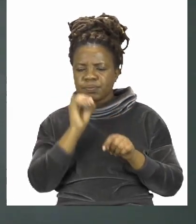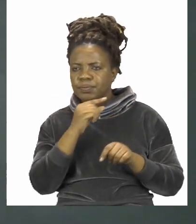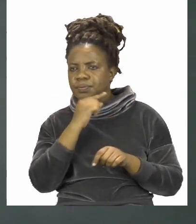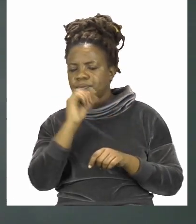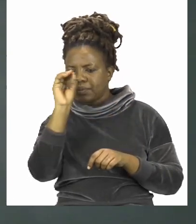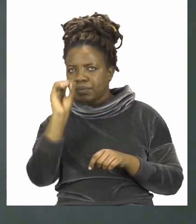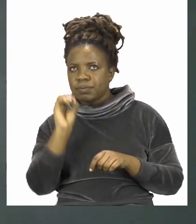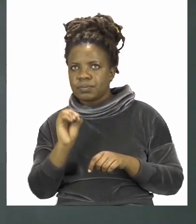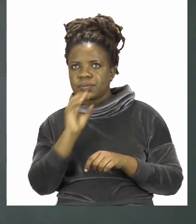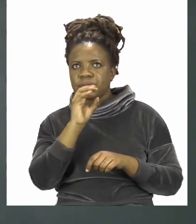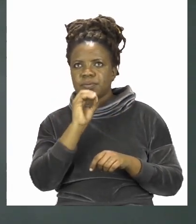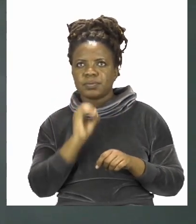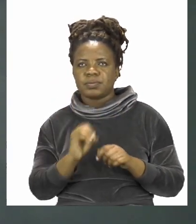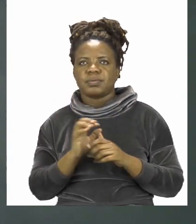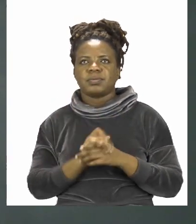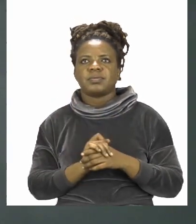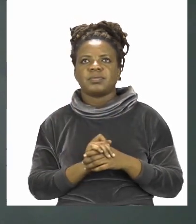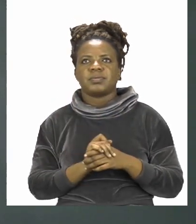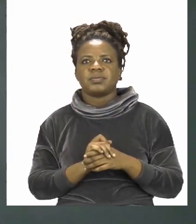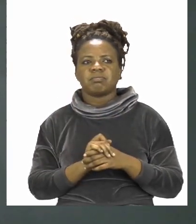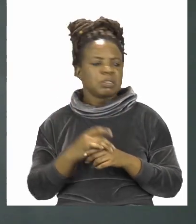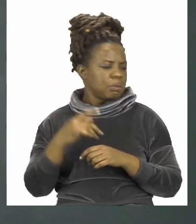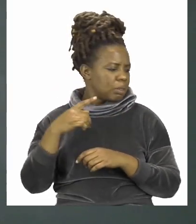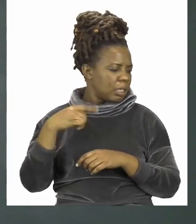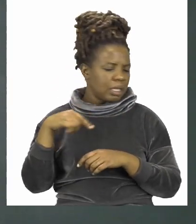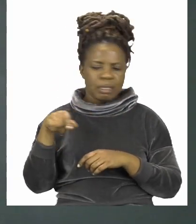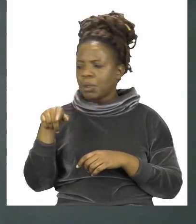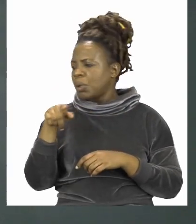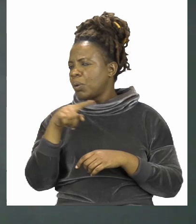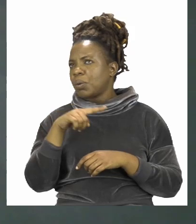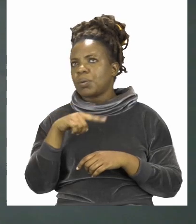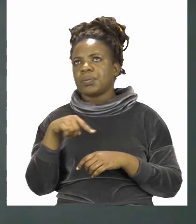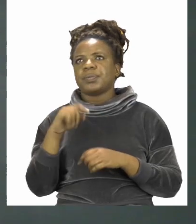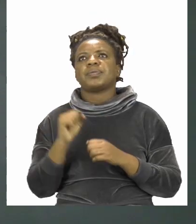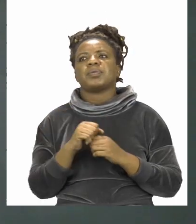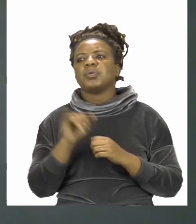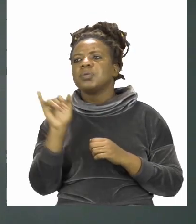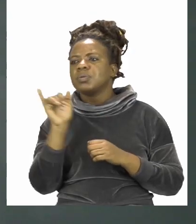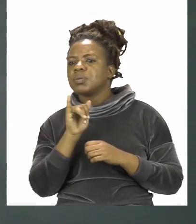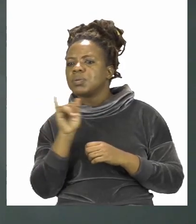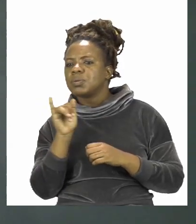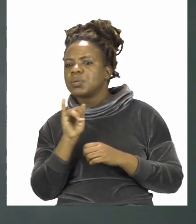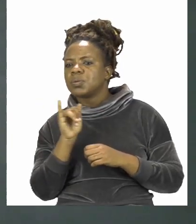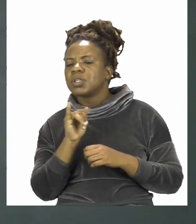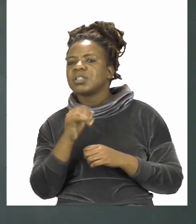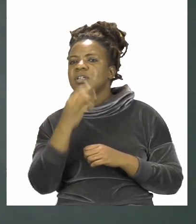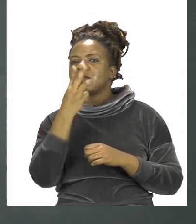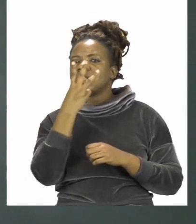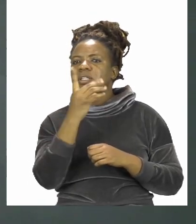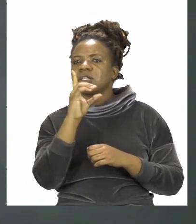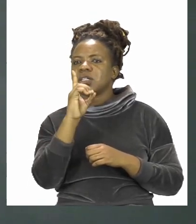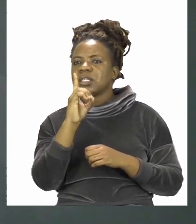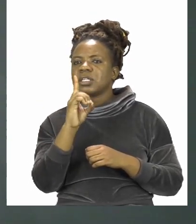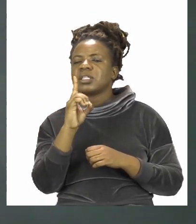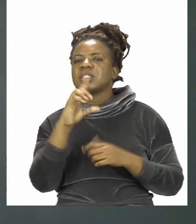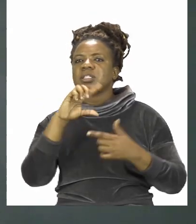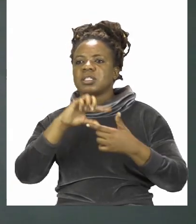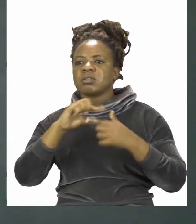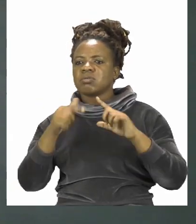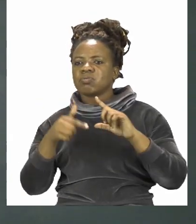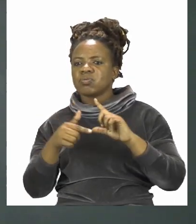also try and look around you to see which are the 3D shapes that we live with every